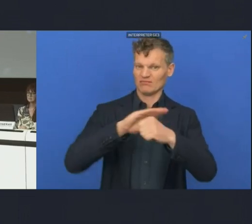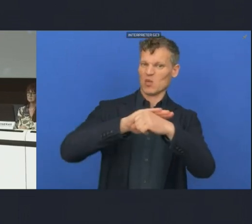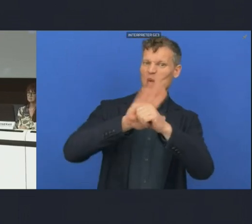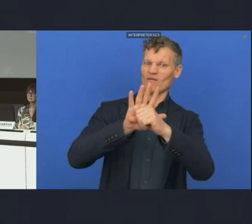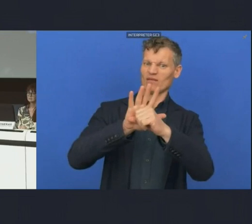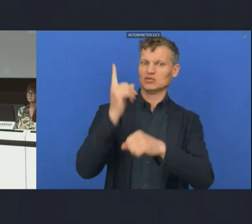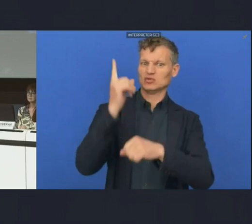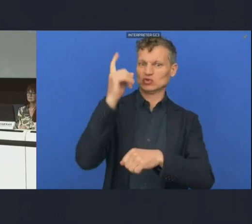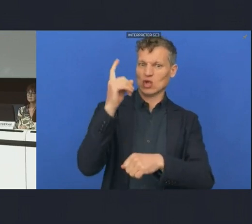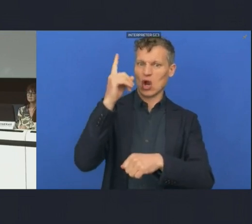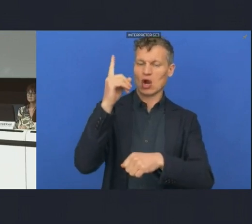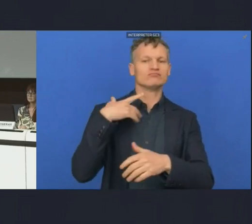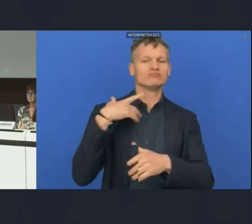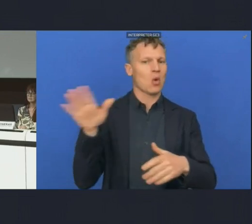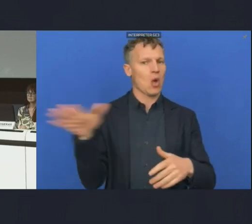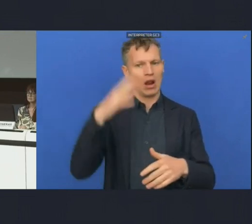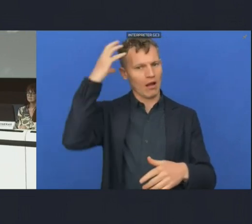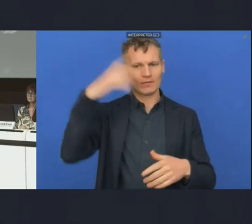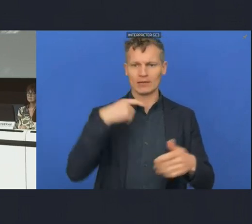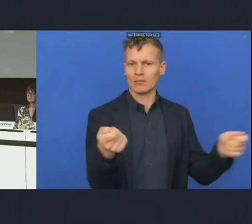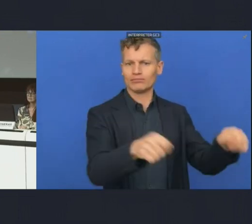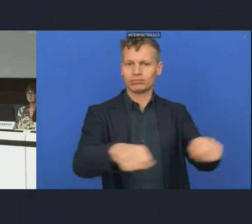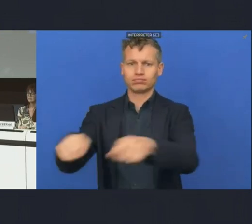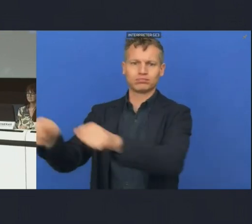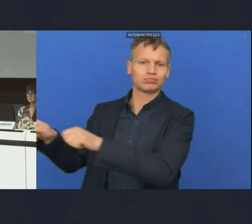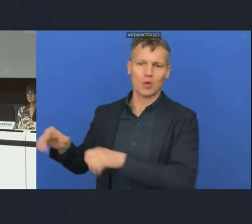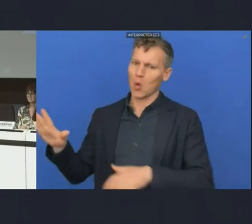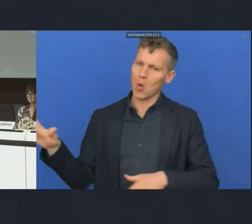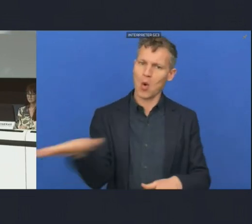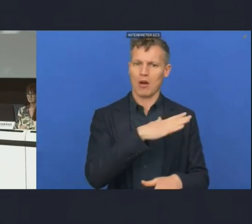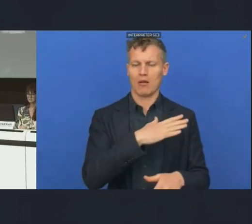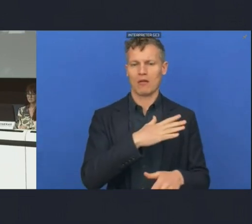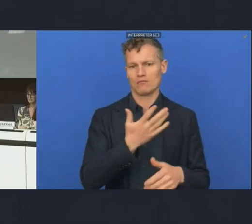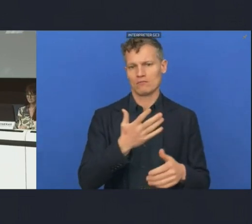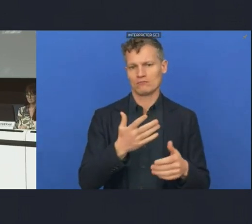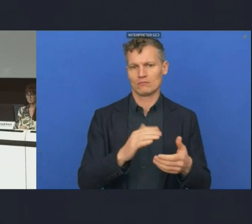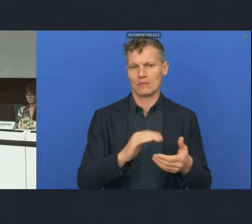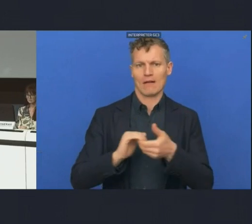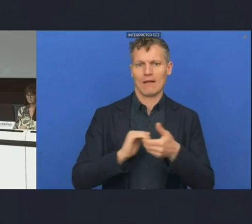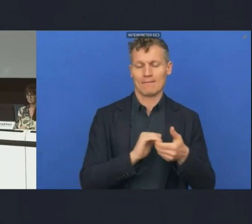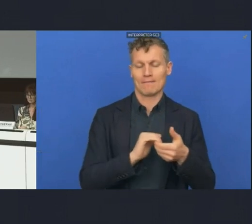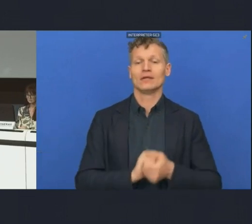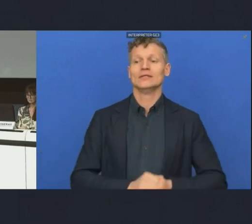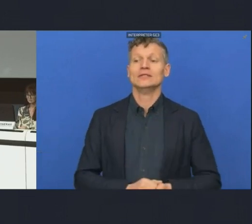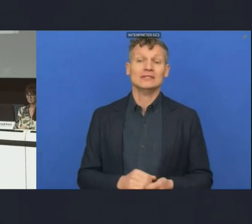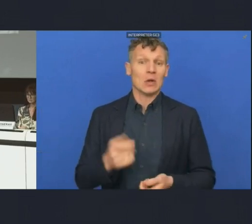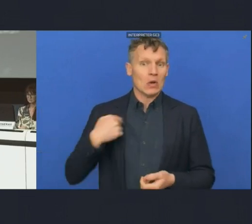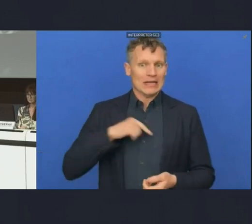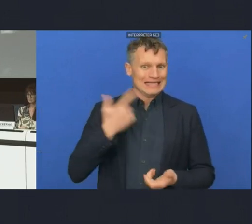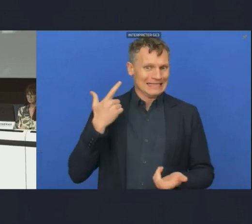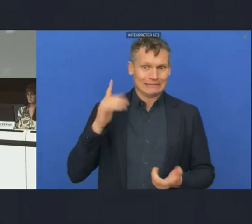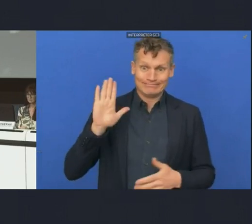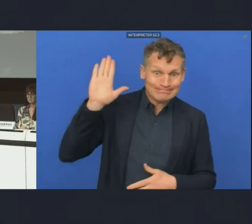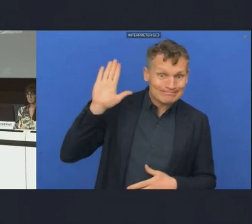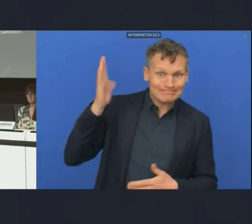then we also opened the first extra call for support for sport clubs. In this phase, I believe we were